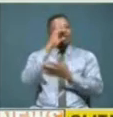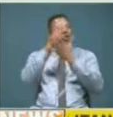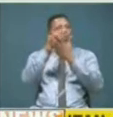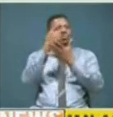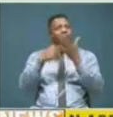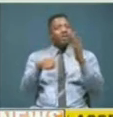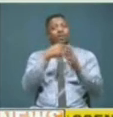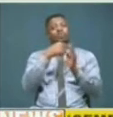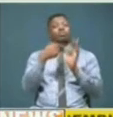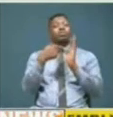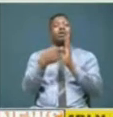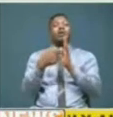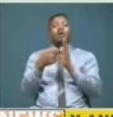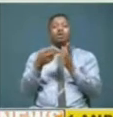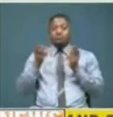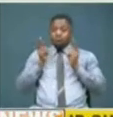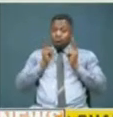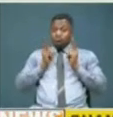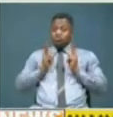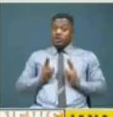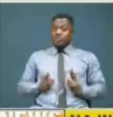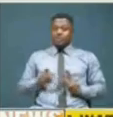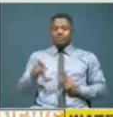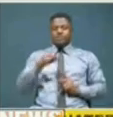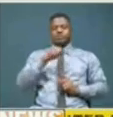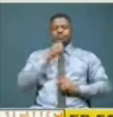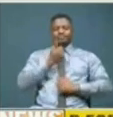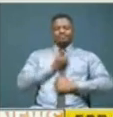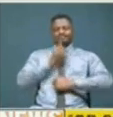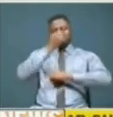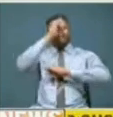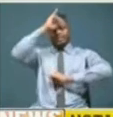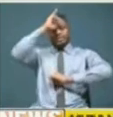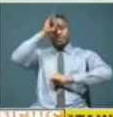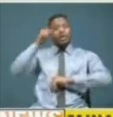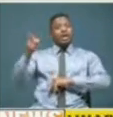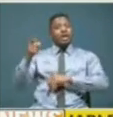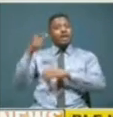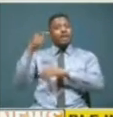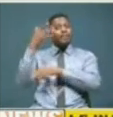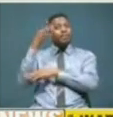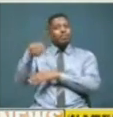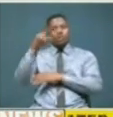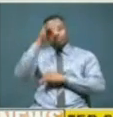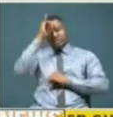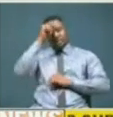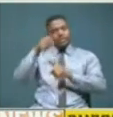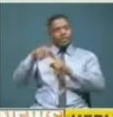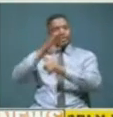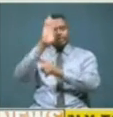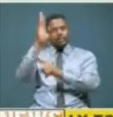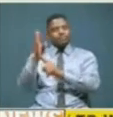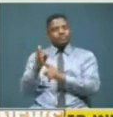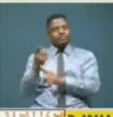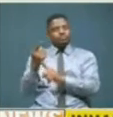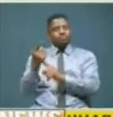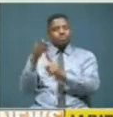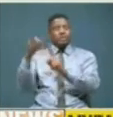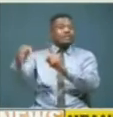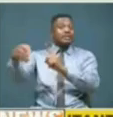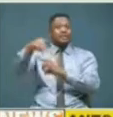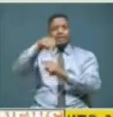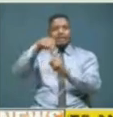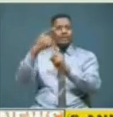look, as human beings, we are not self-sufficient. The Abedua is self-sufficient because all other trees will die, but it will survive. But human beings